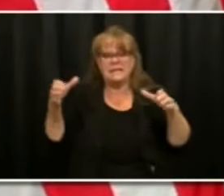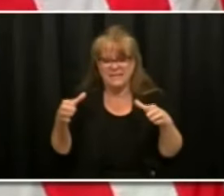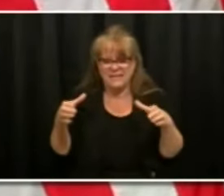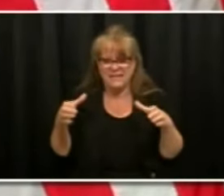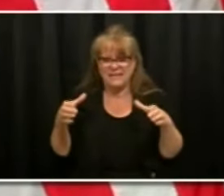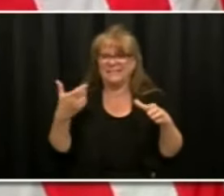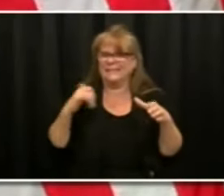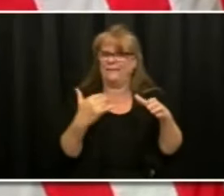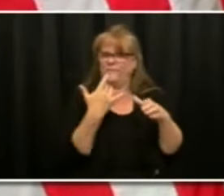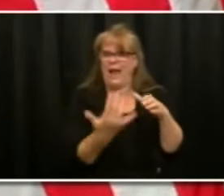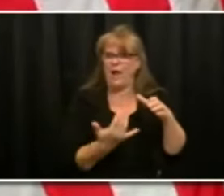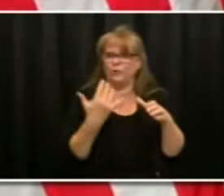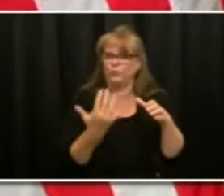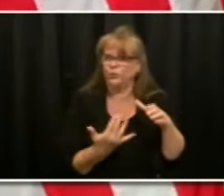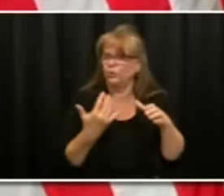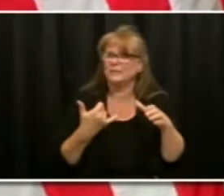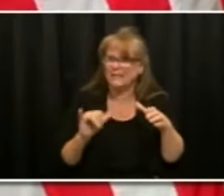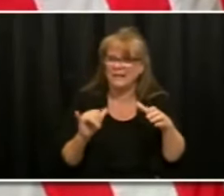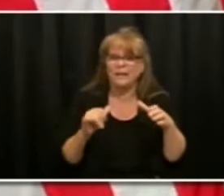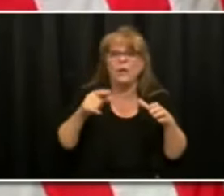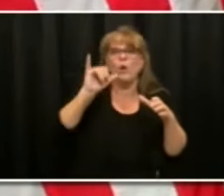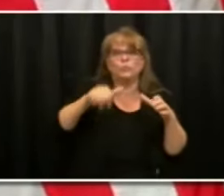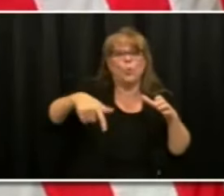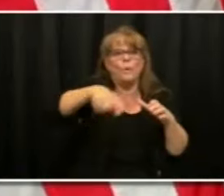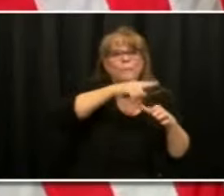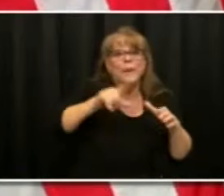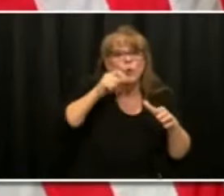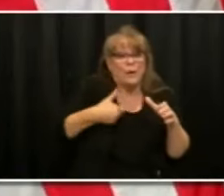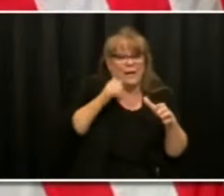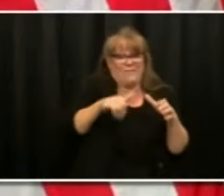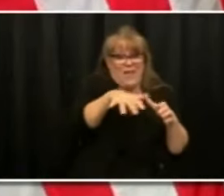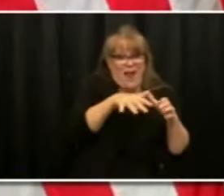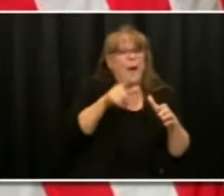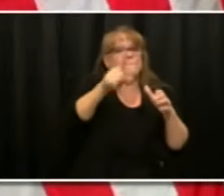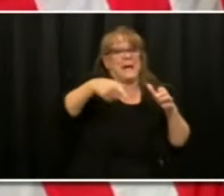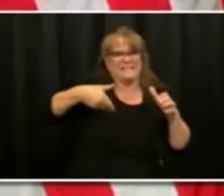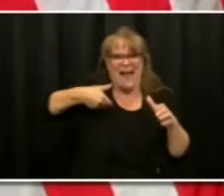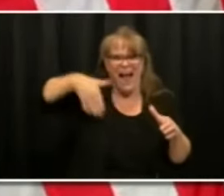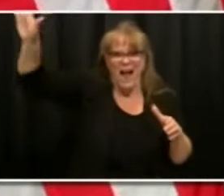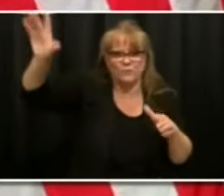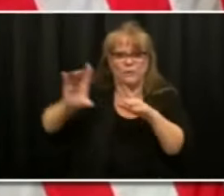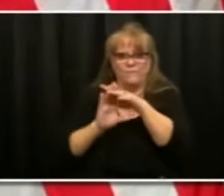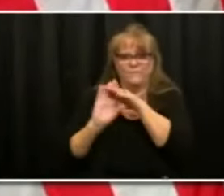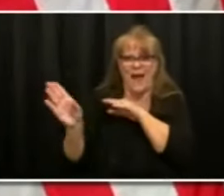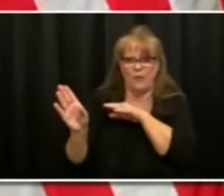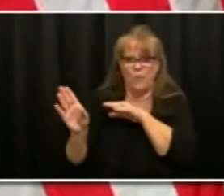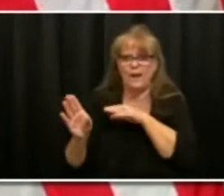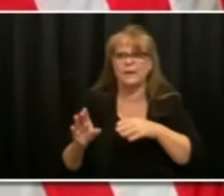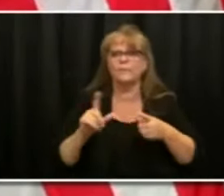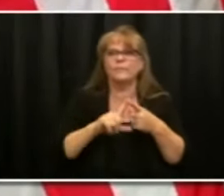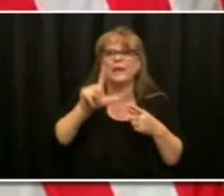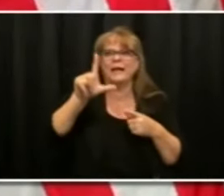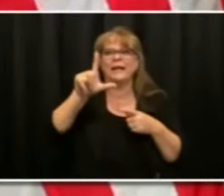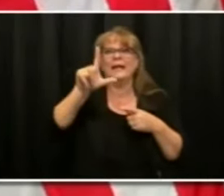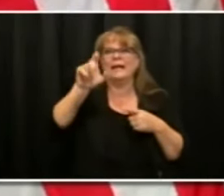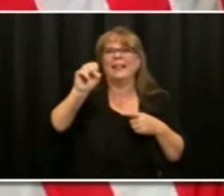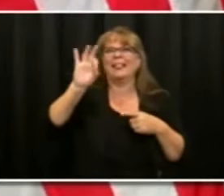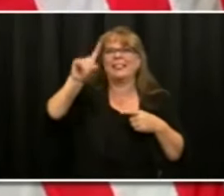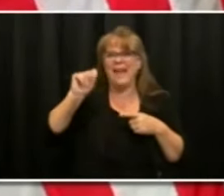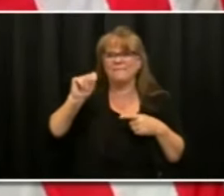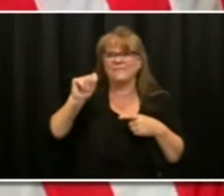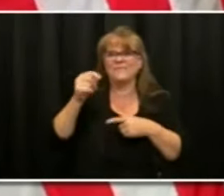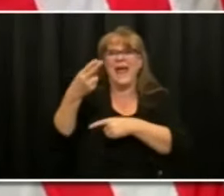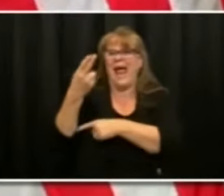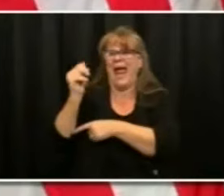are among those. Left Hand Fire, 470 acres. We're seeing very active fire behavior there, only